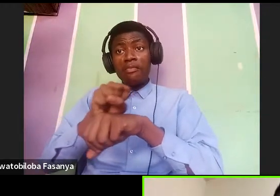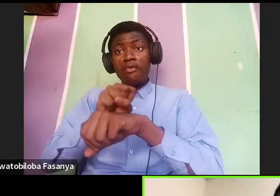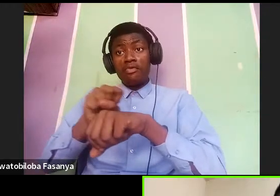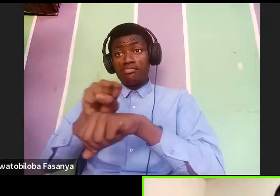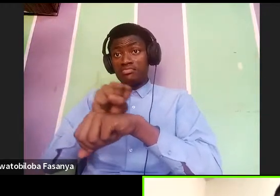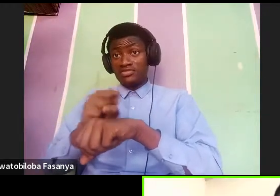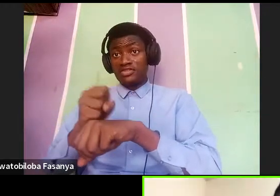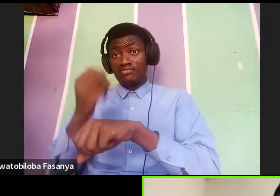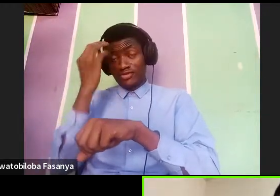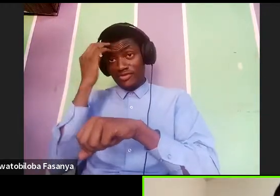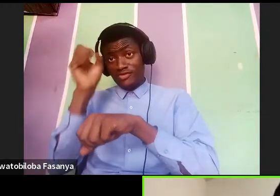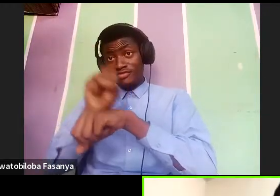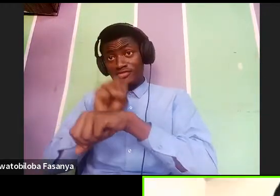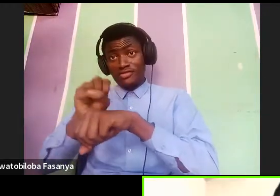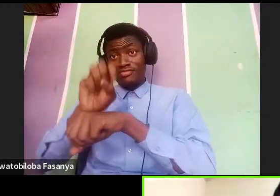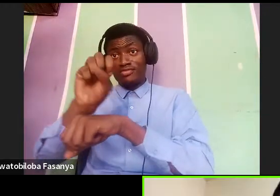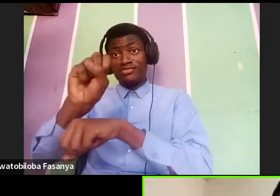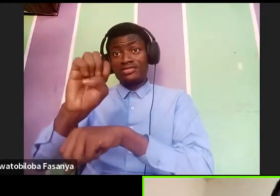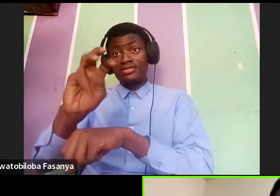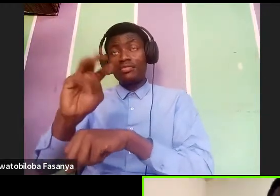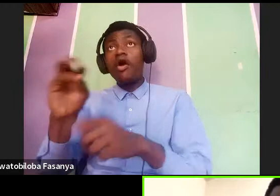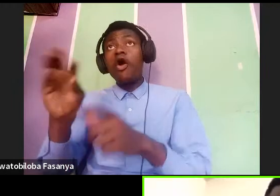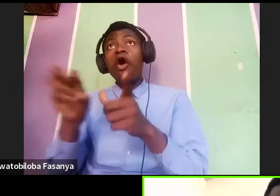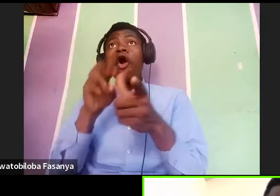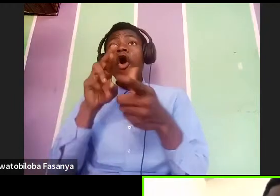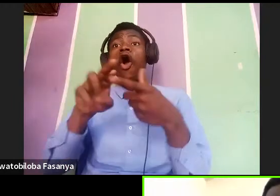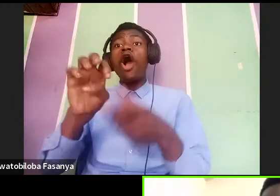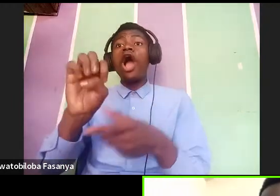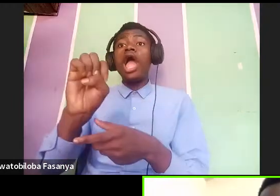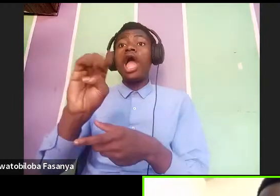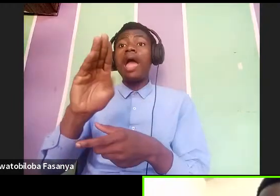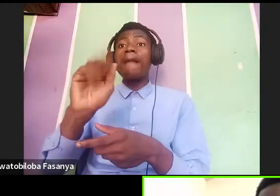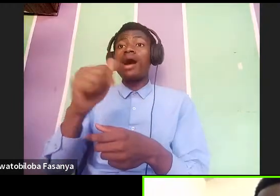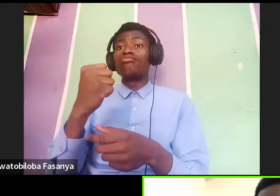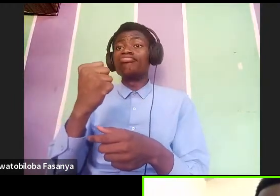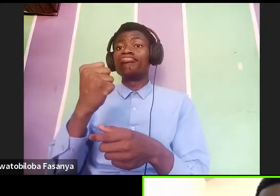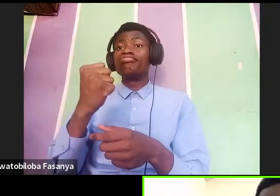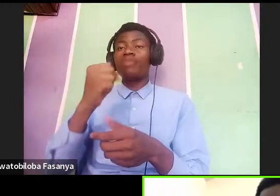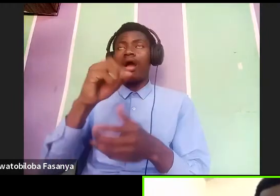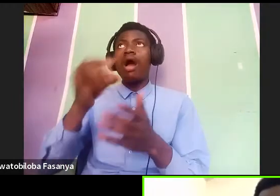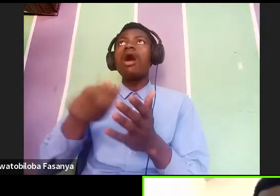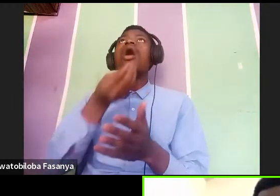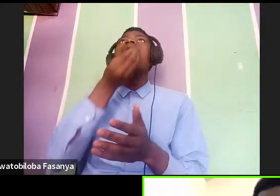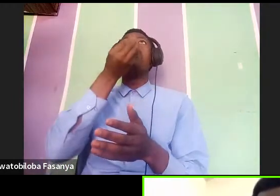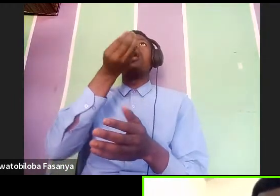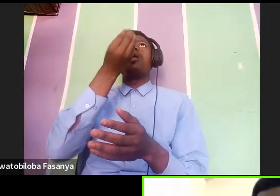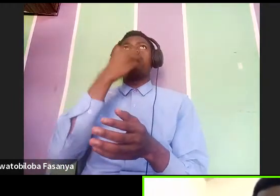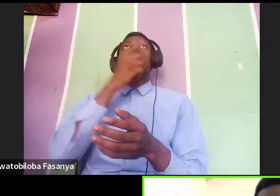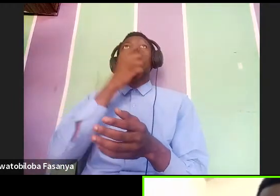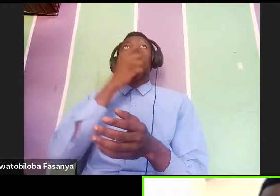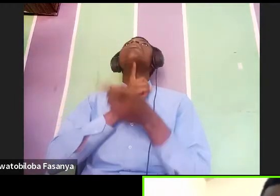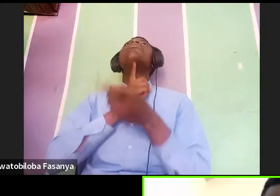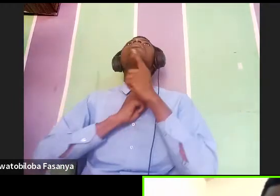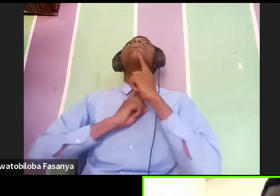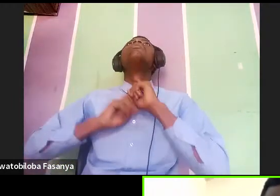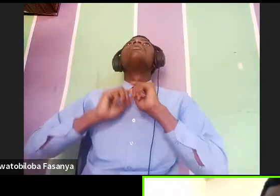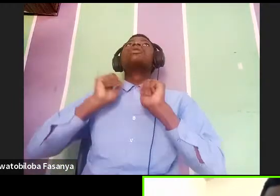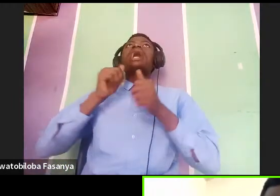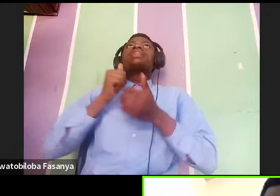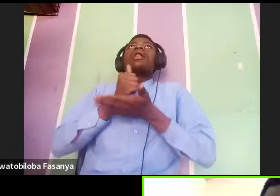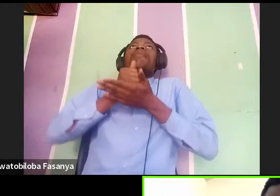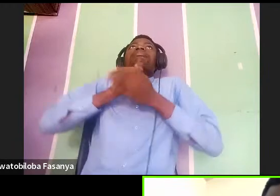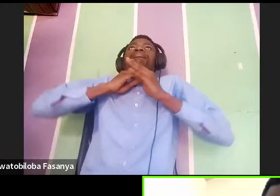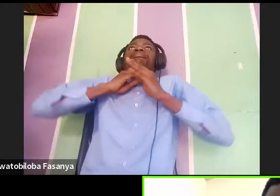If it's still not going, so you've tried all these measures, you've tried to drink water, you've tried